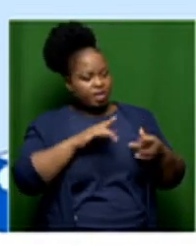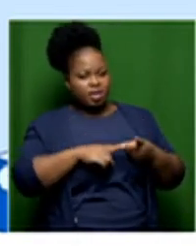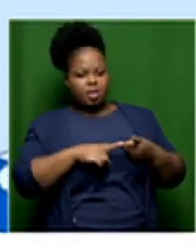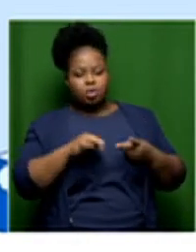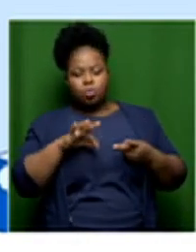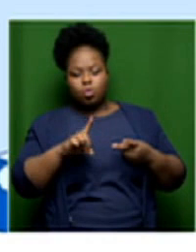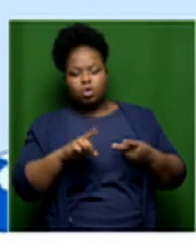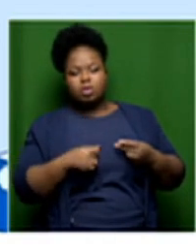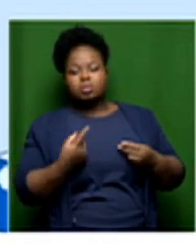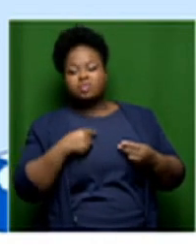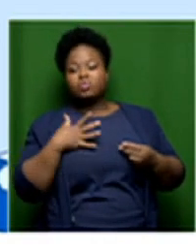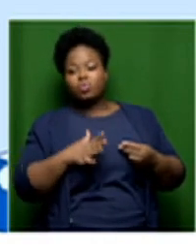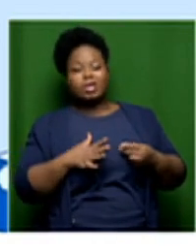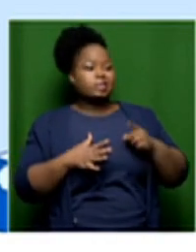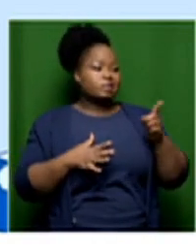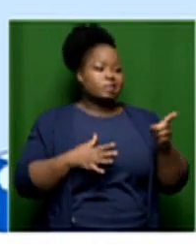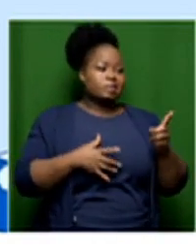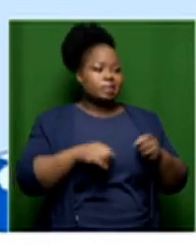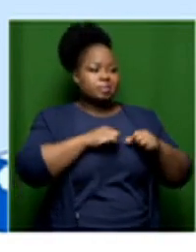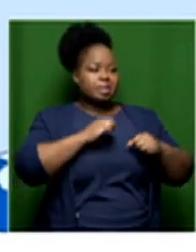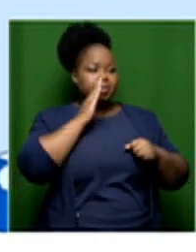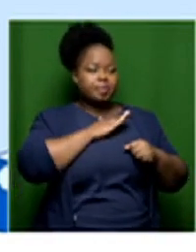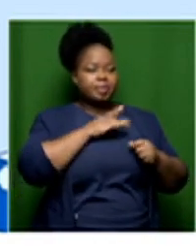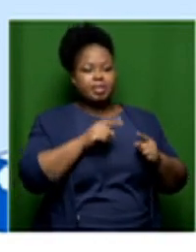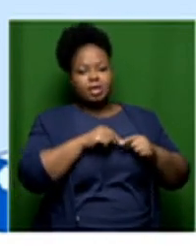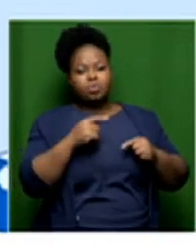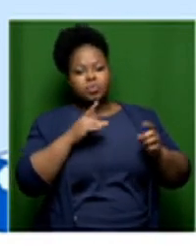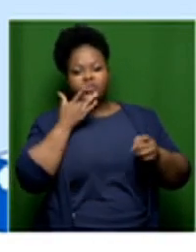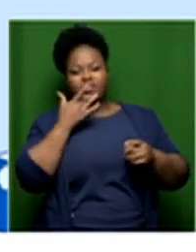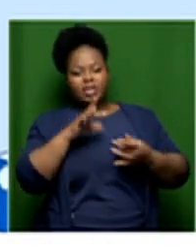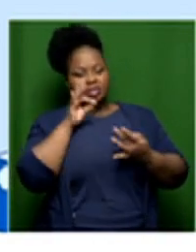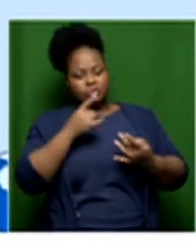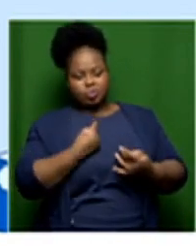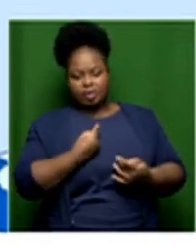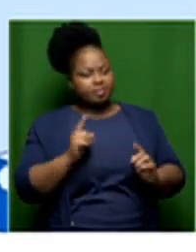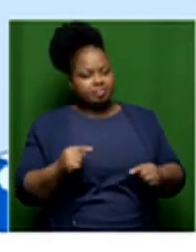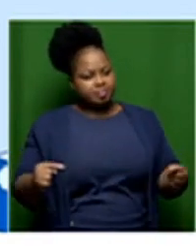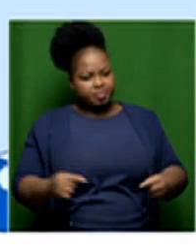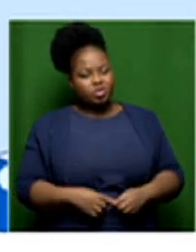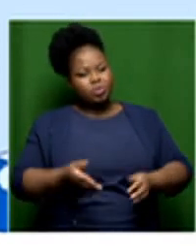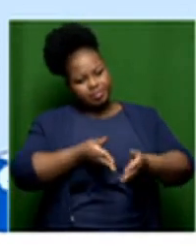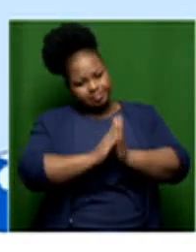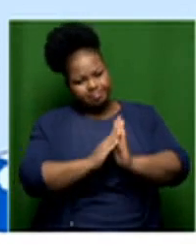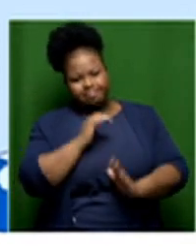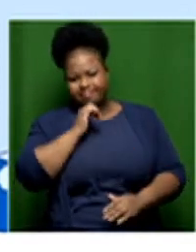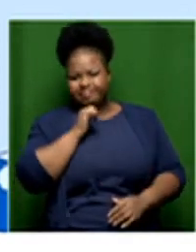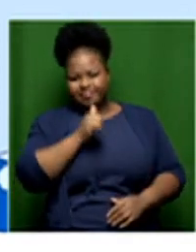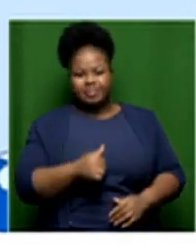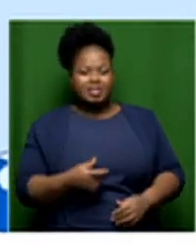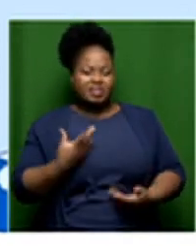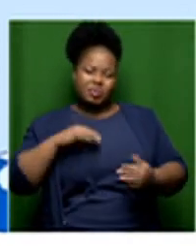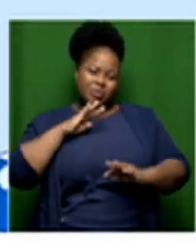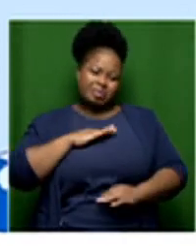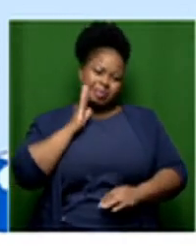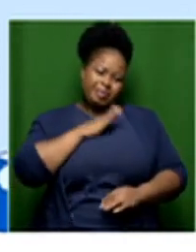ward in which they wish to register. So we'll appeal to communities that even if they are